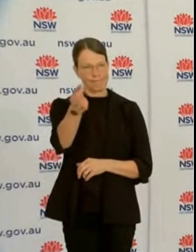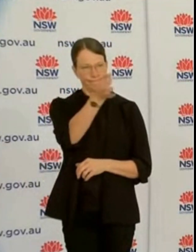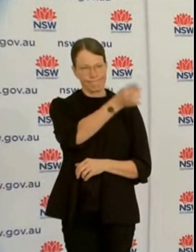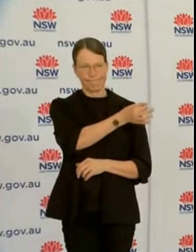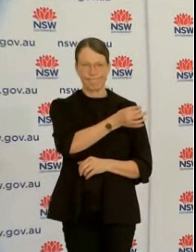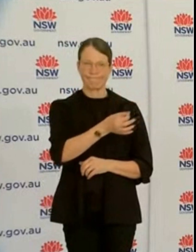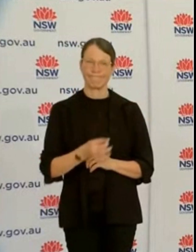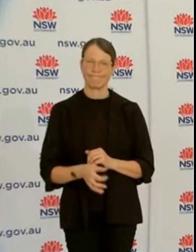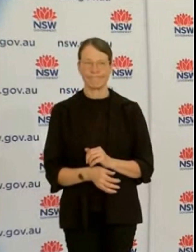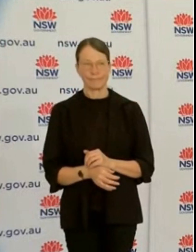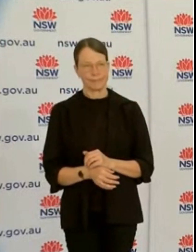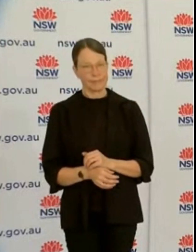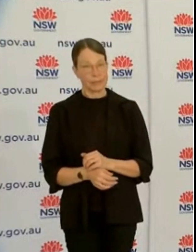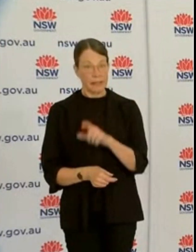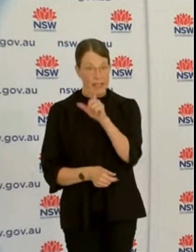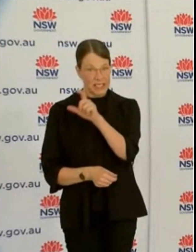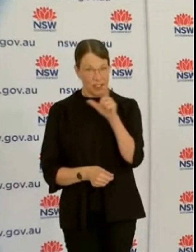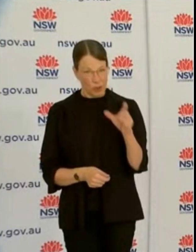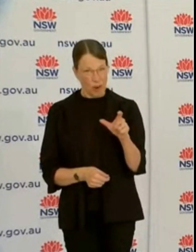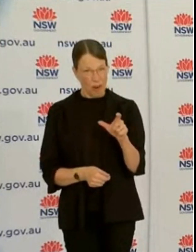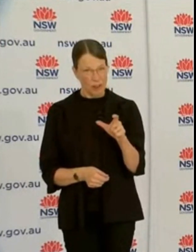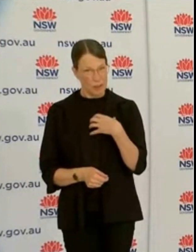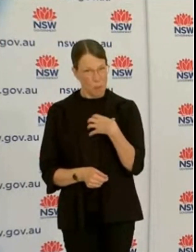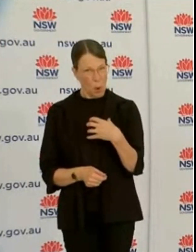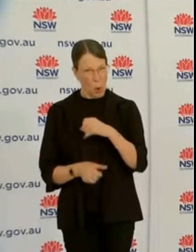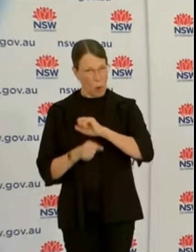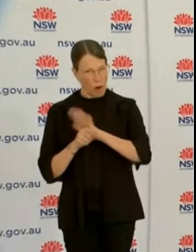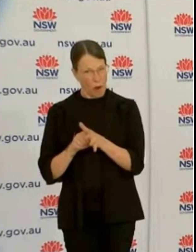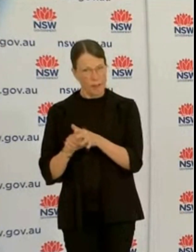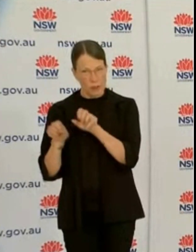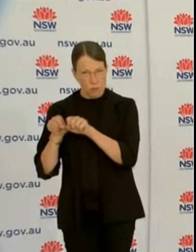LGA. Is construction a concern in that area? Look, there's been a mix.